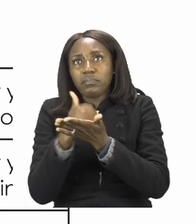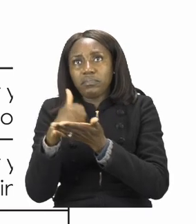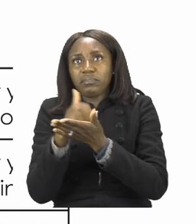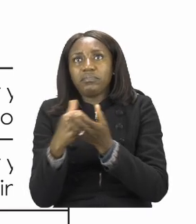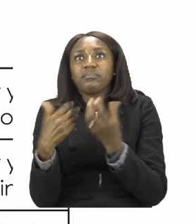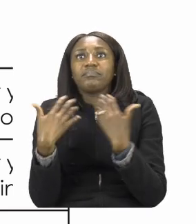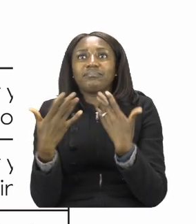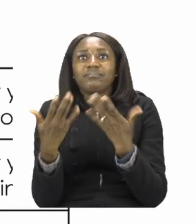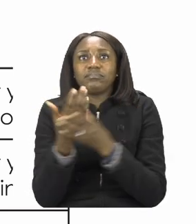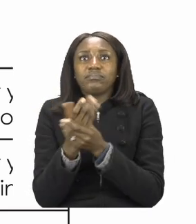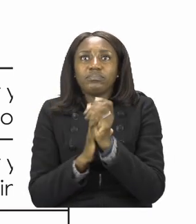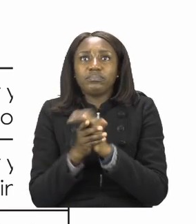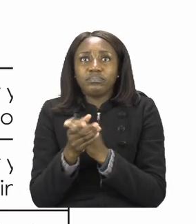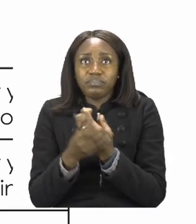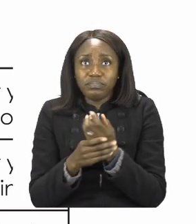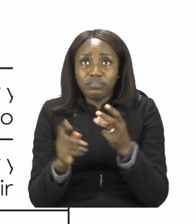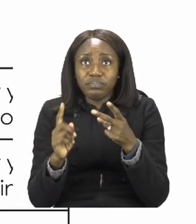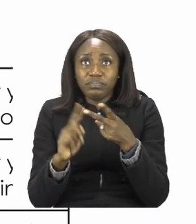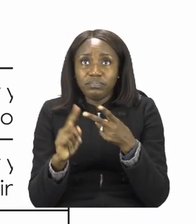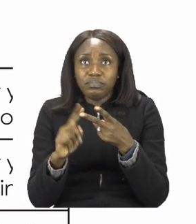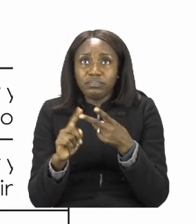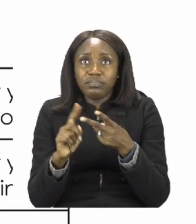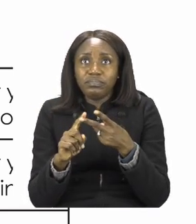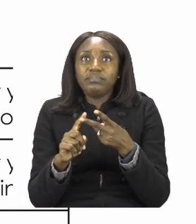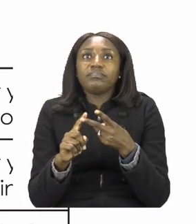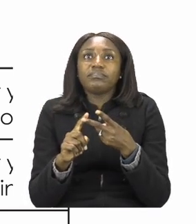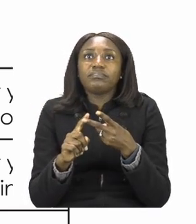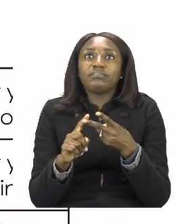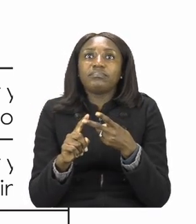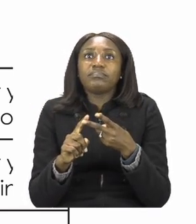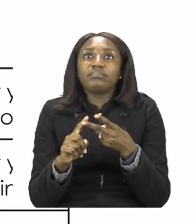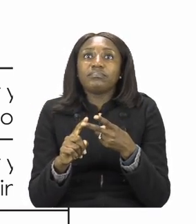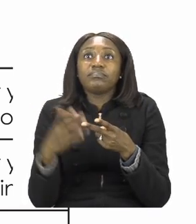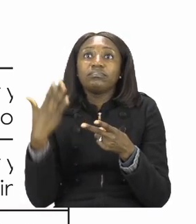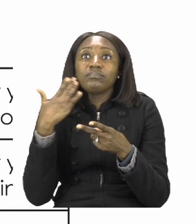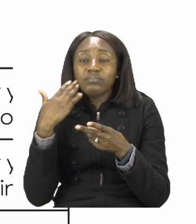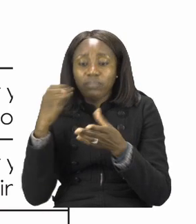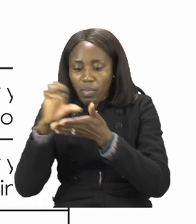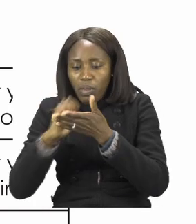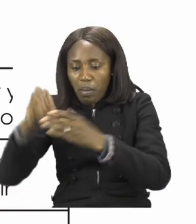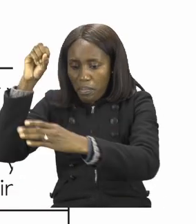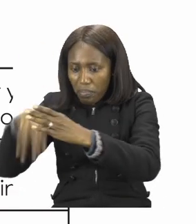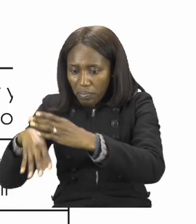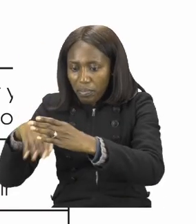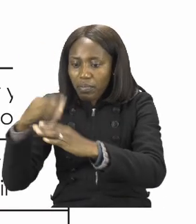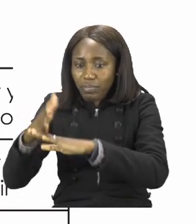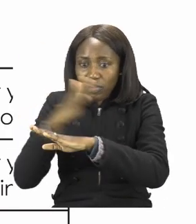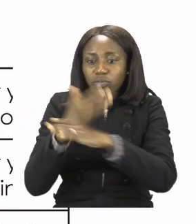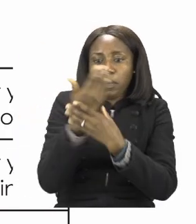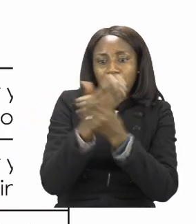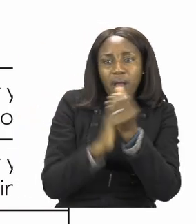Wash your hands after you have touched the bin.